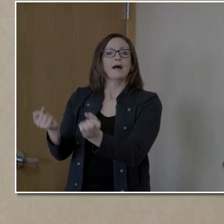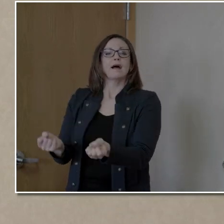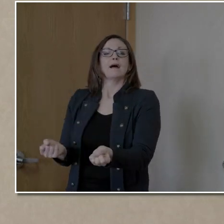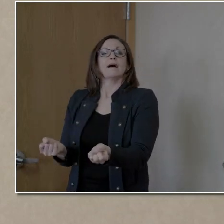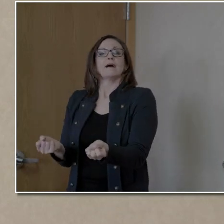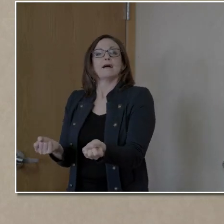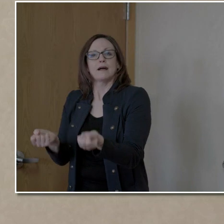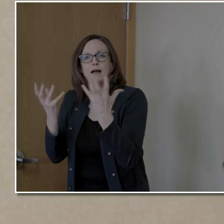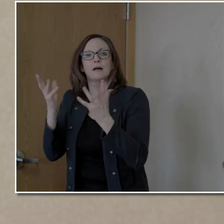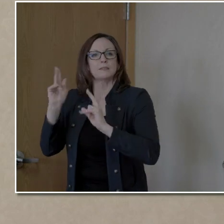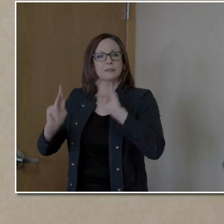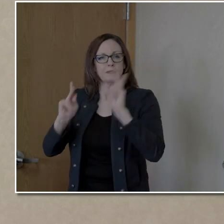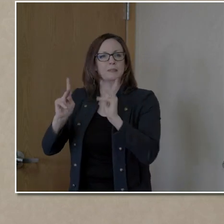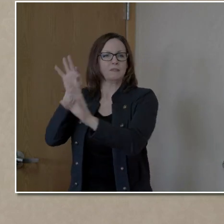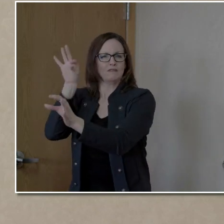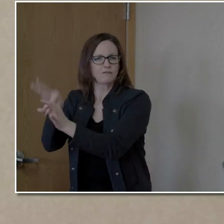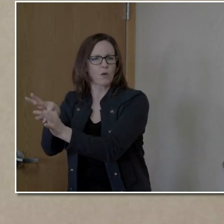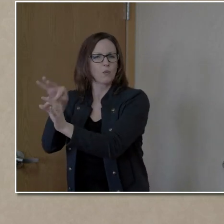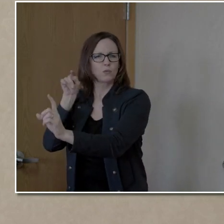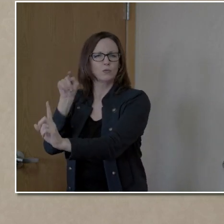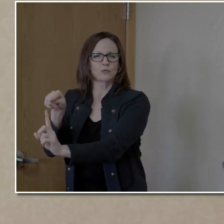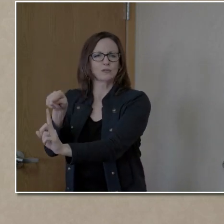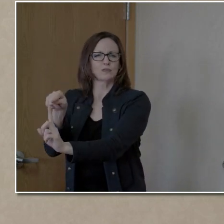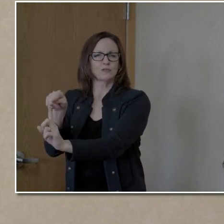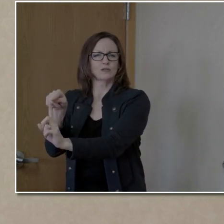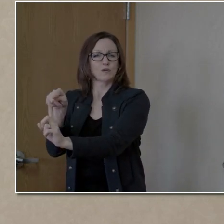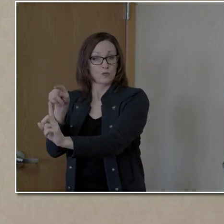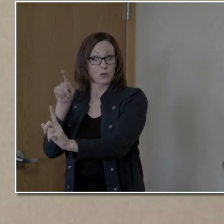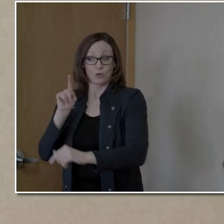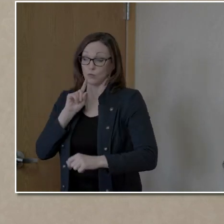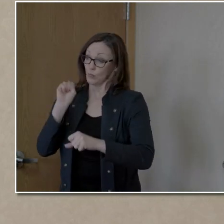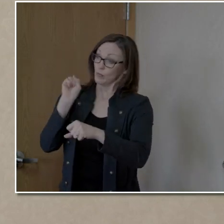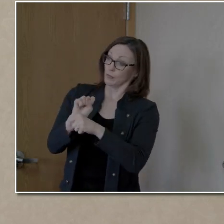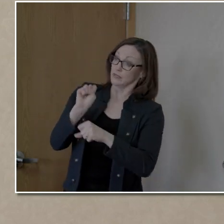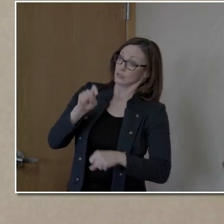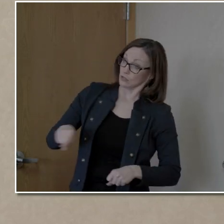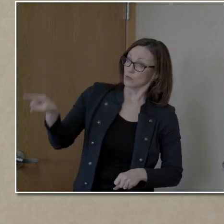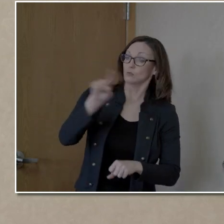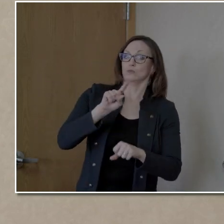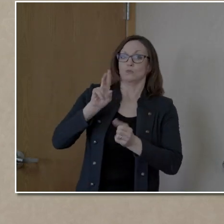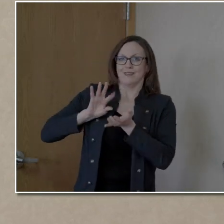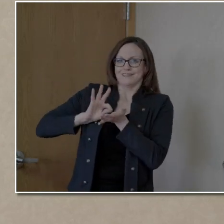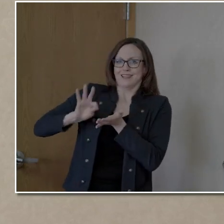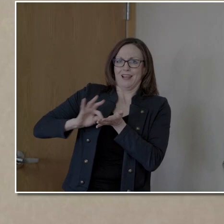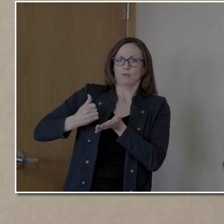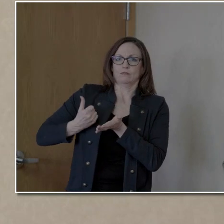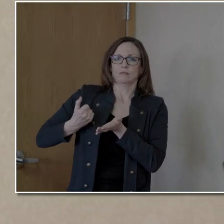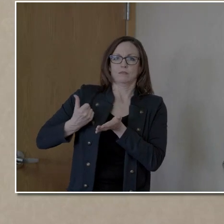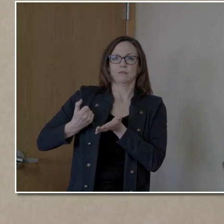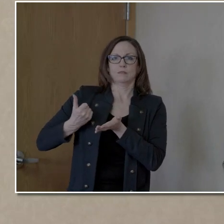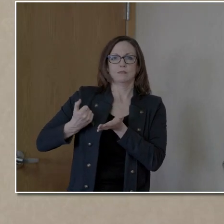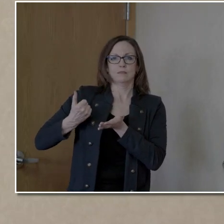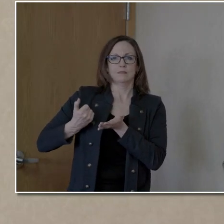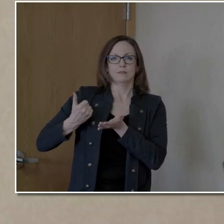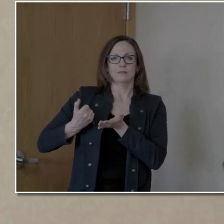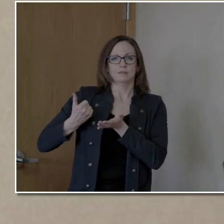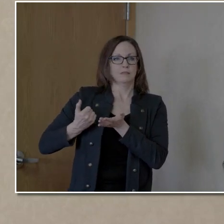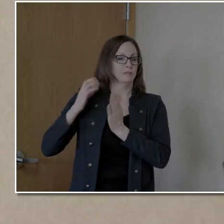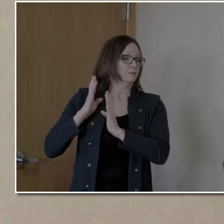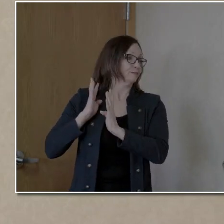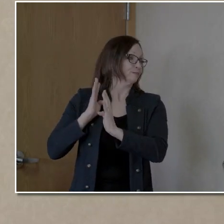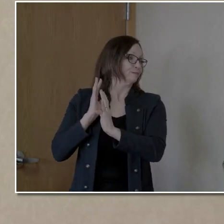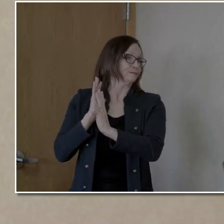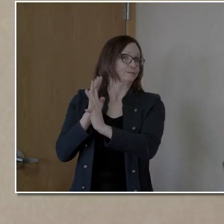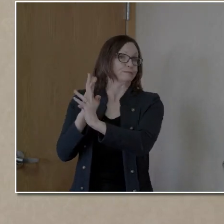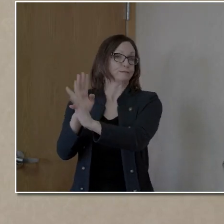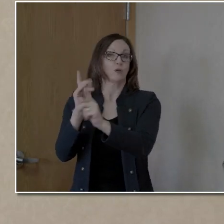to contact everyone who came into contact with that person? Well, let me begin that question, Casey,